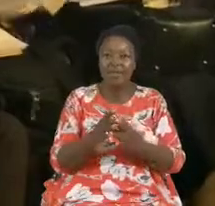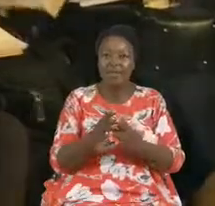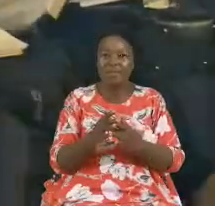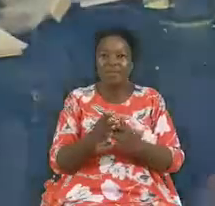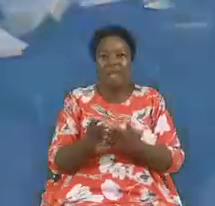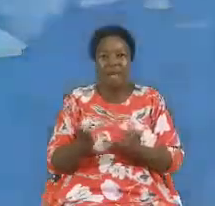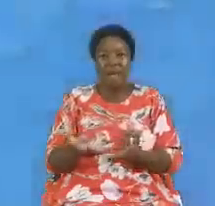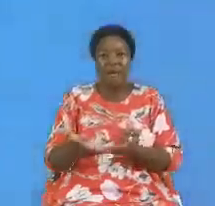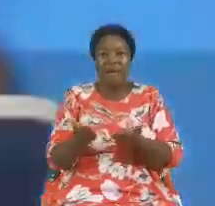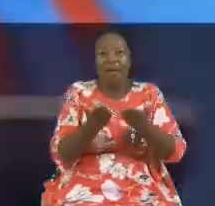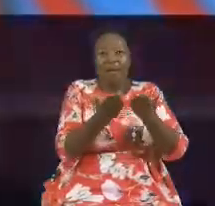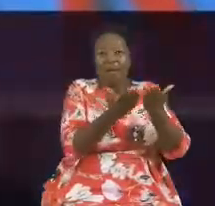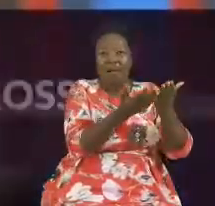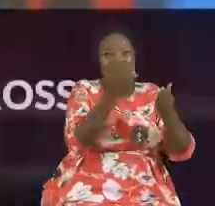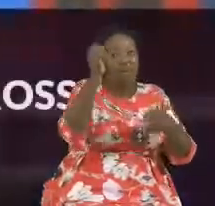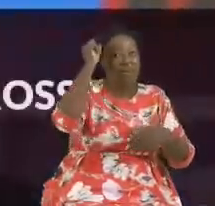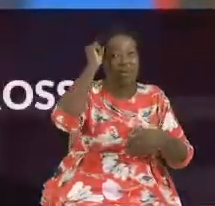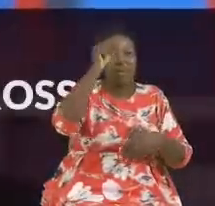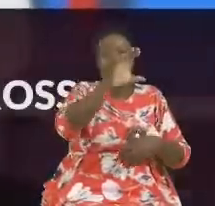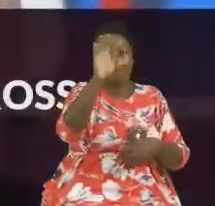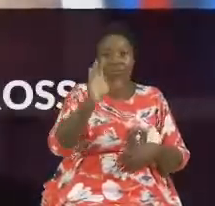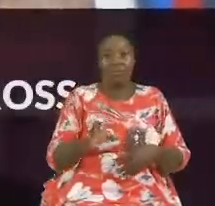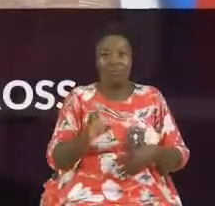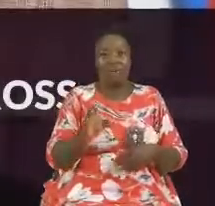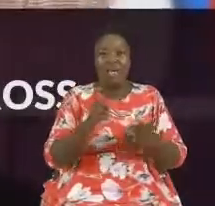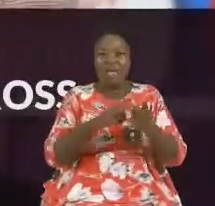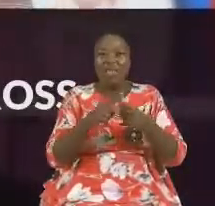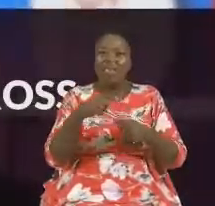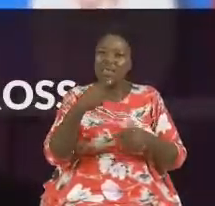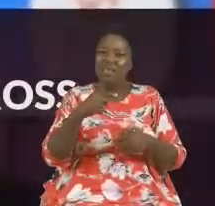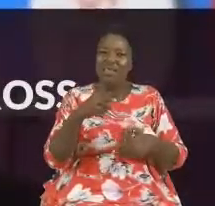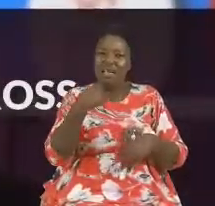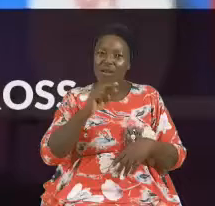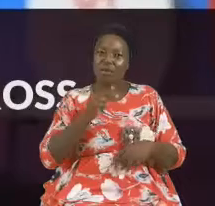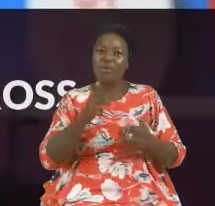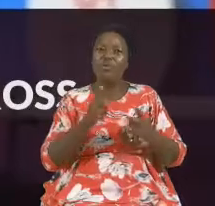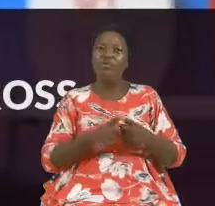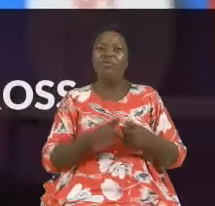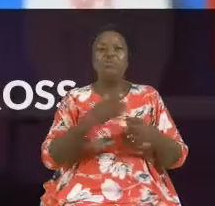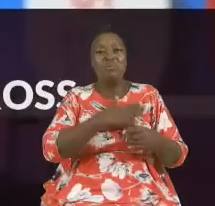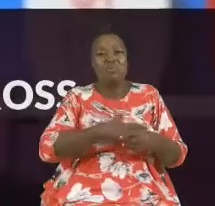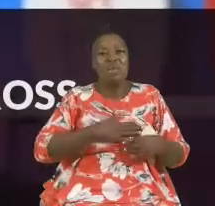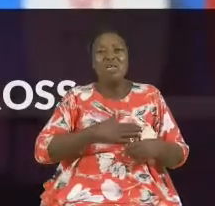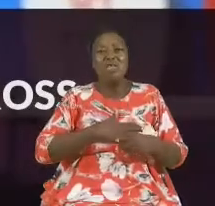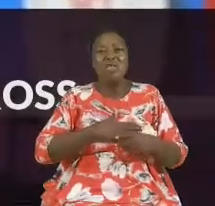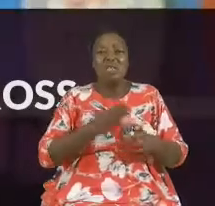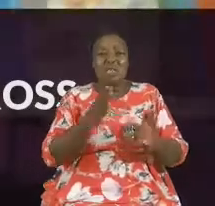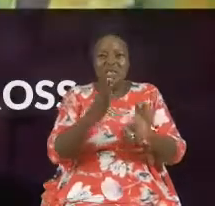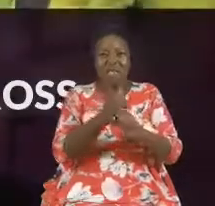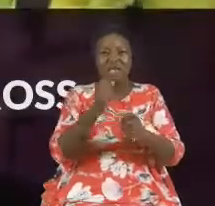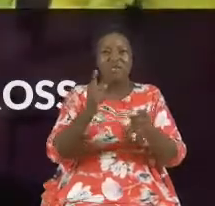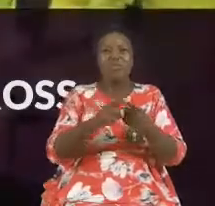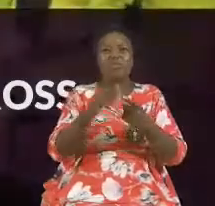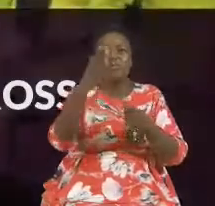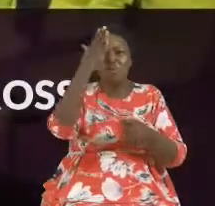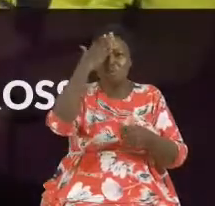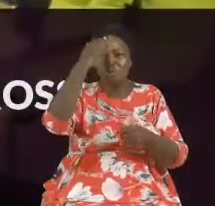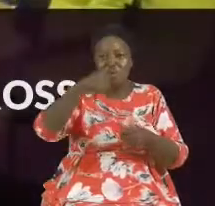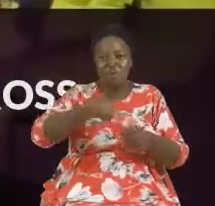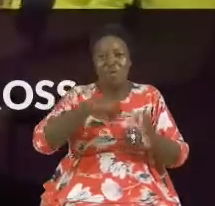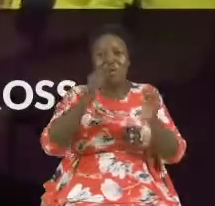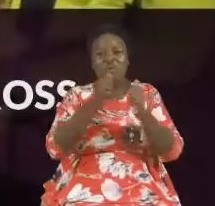now. Jesus carried his cross, and he's telling us to